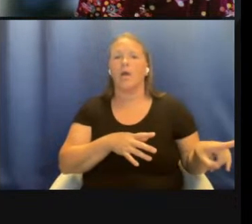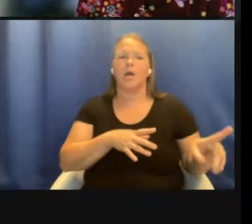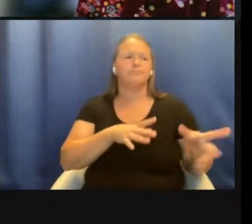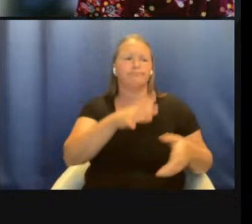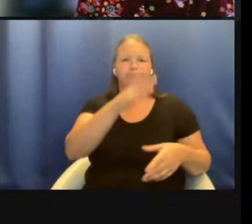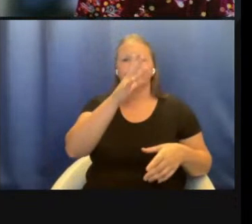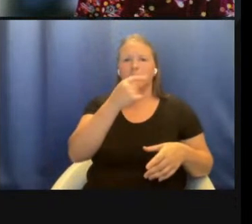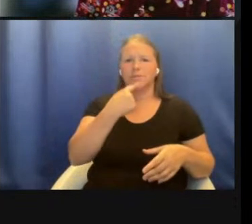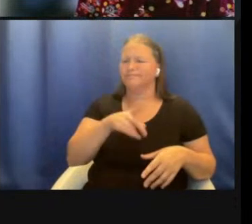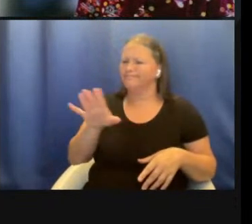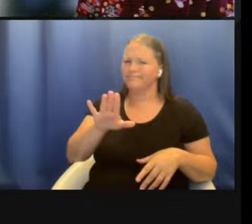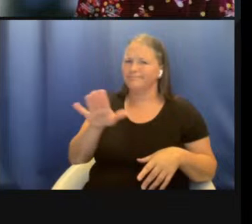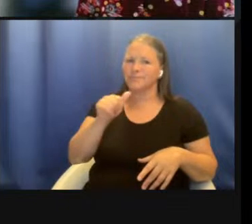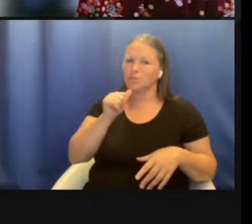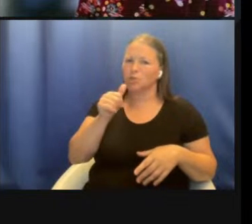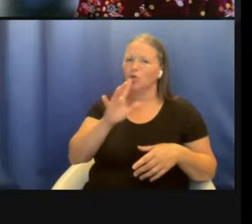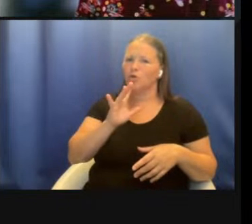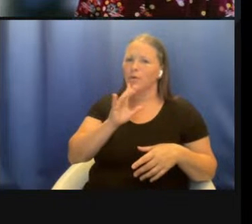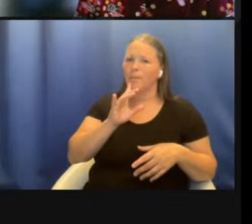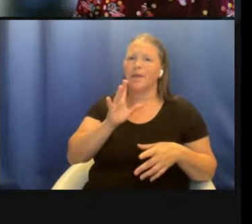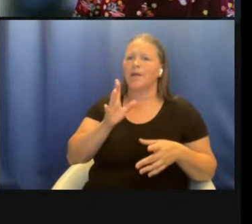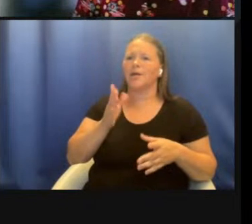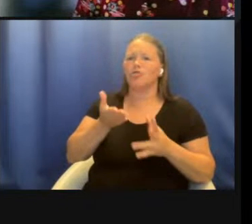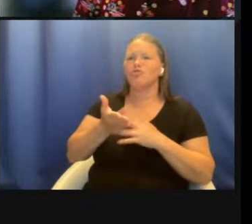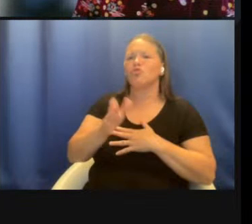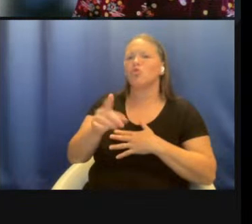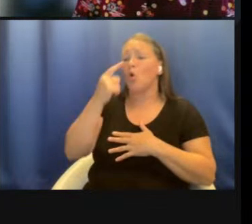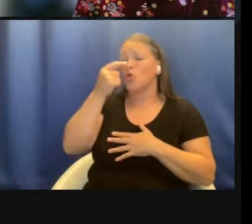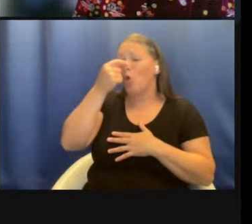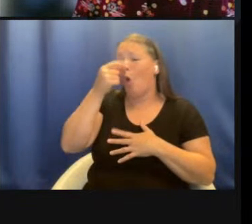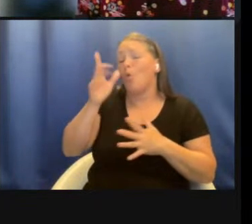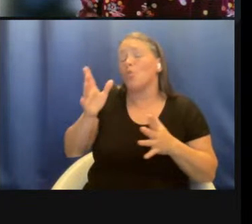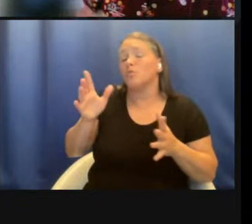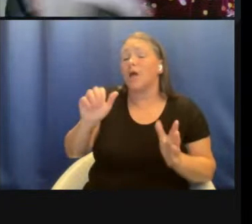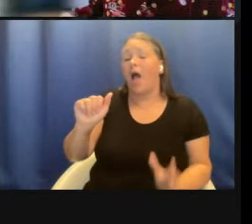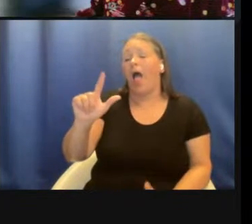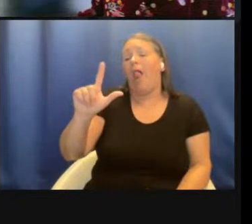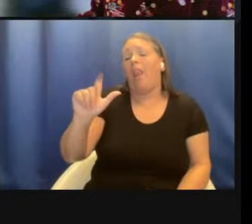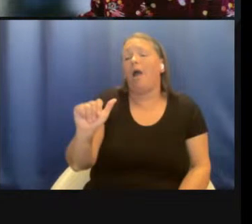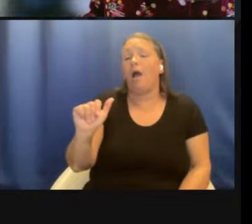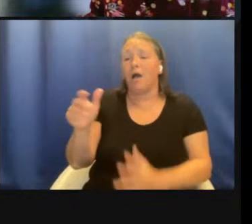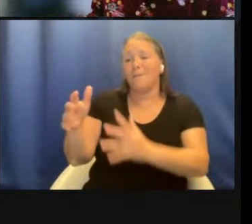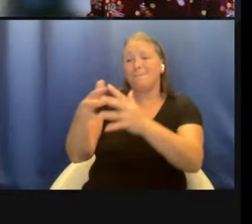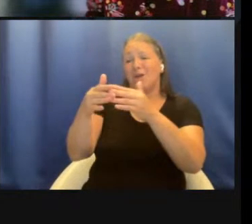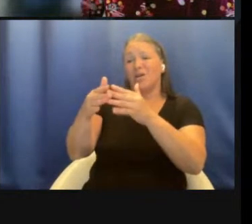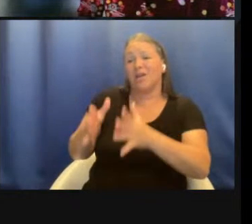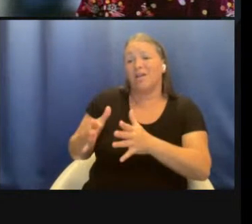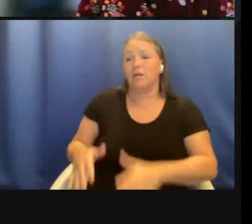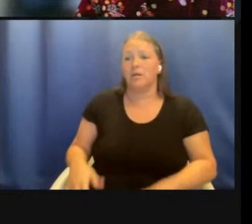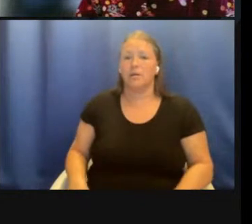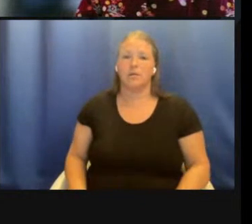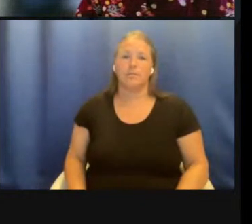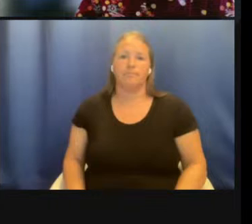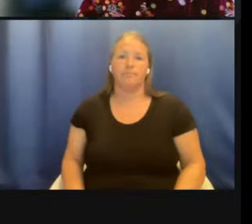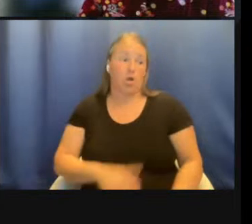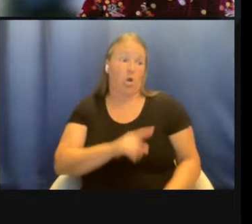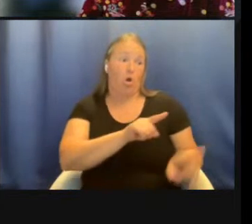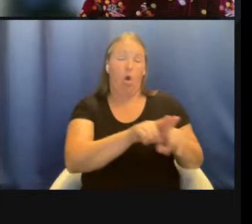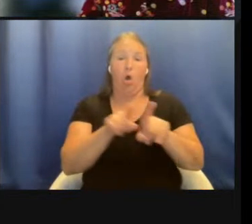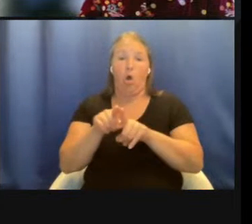nose, à la Americaine," end quote. She also makes for him a list of words that